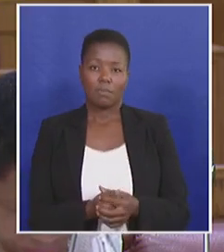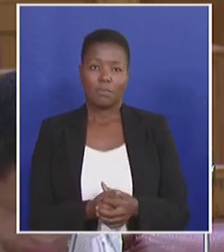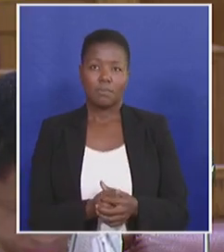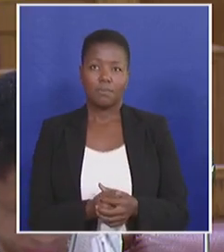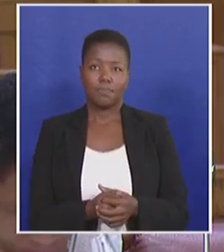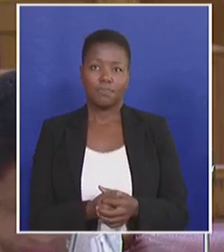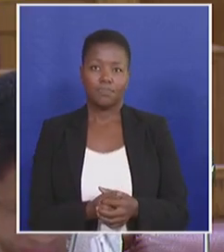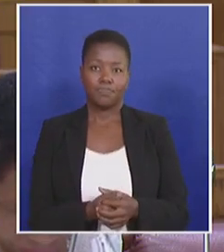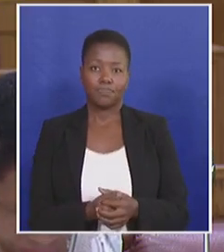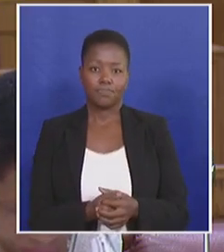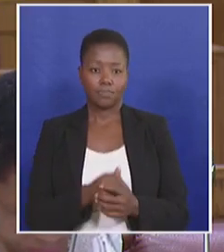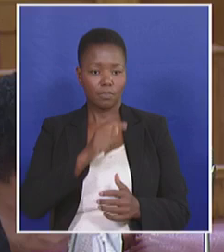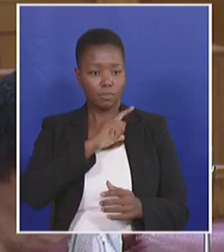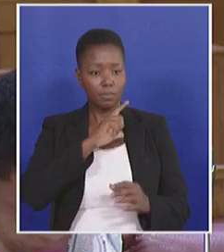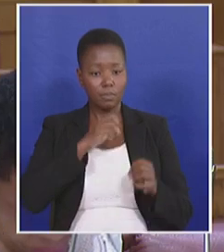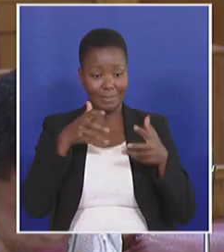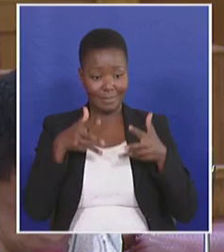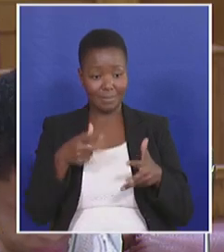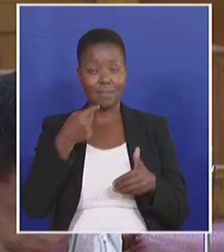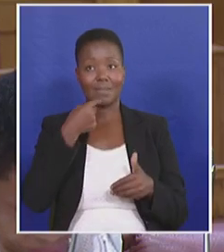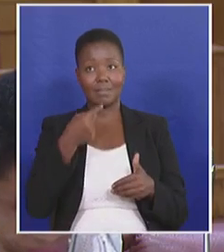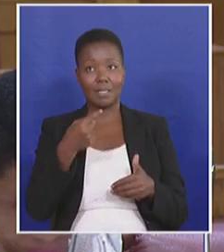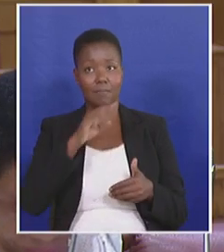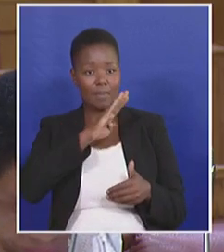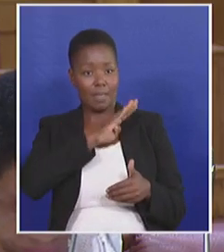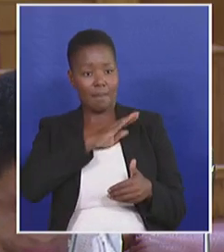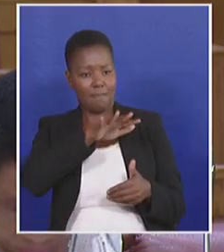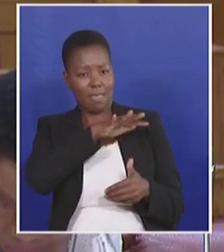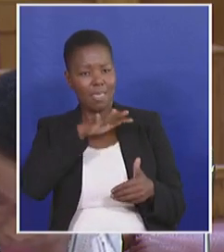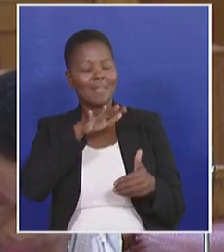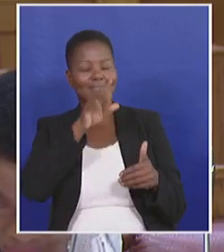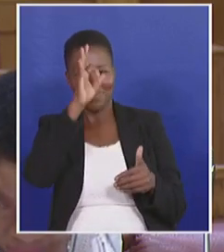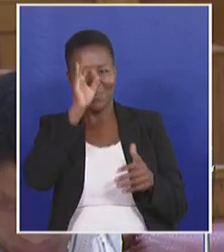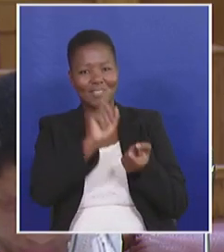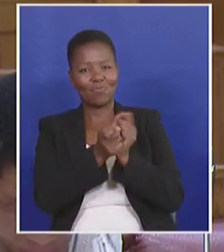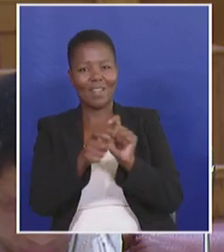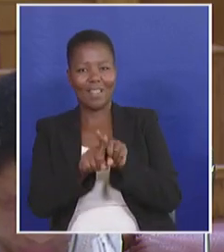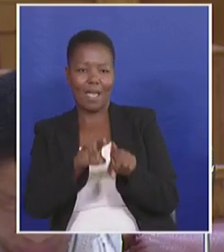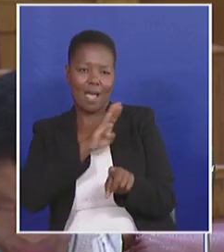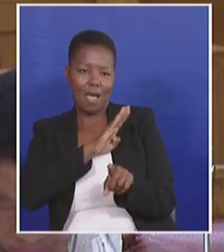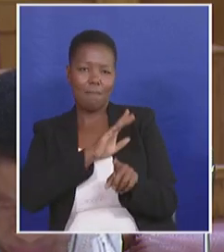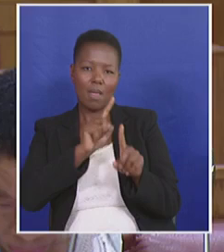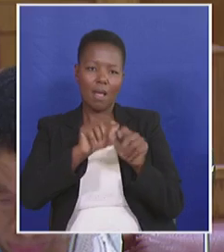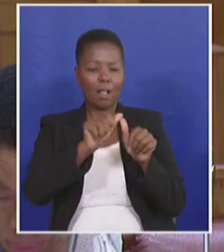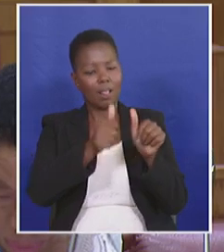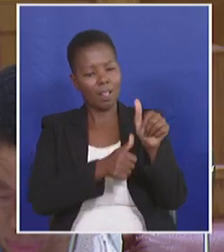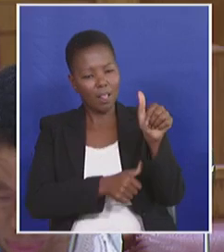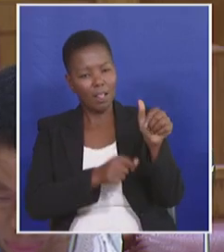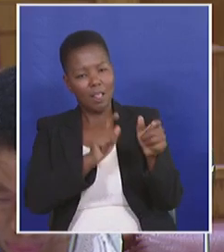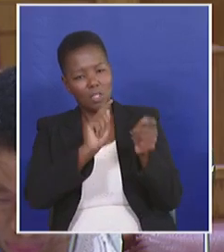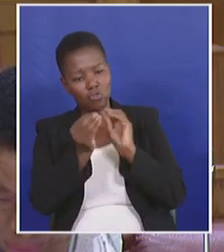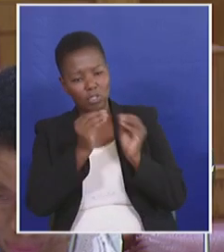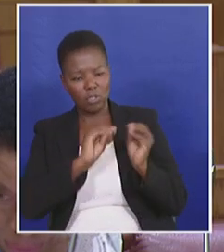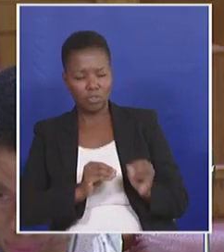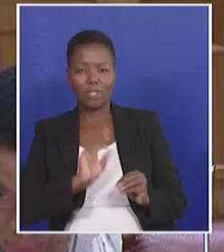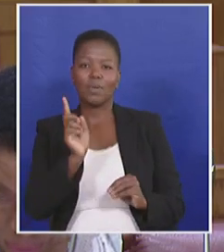and that's why our argument is to say demilitarization is not about the question of doing away with the ranks and everything else. It's